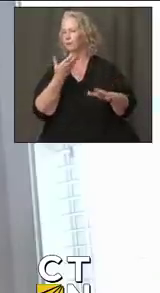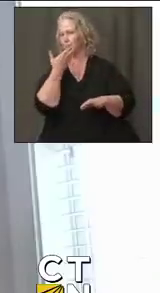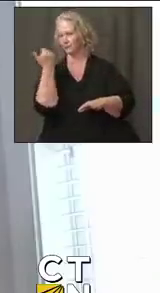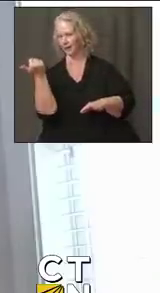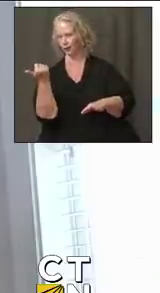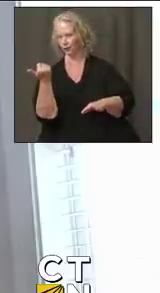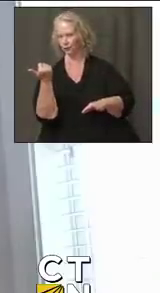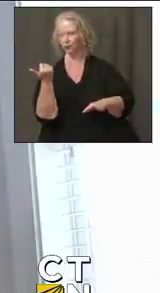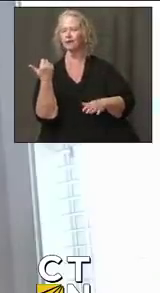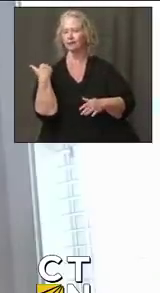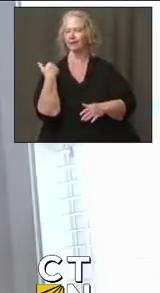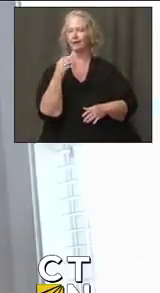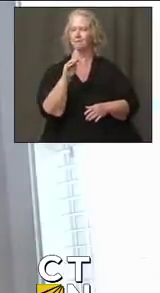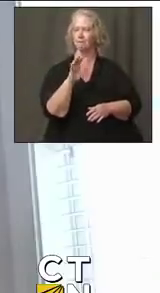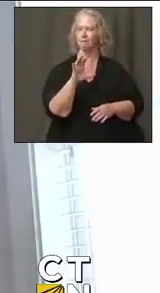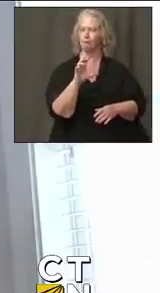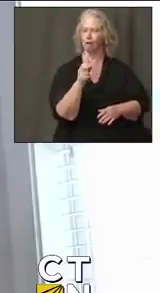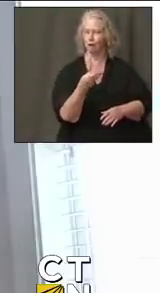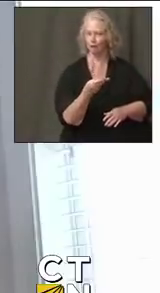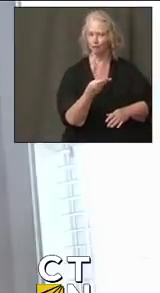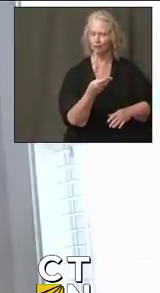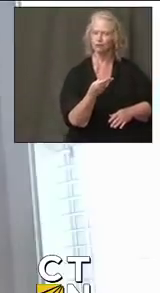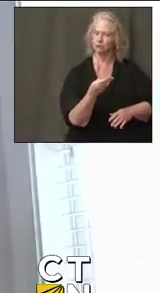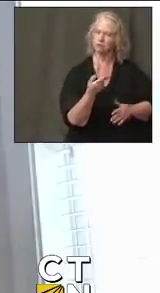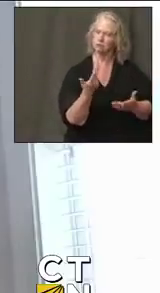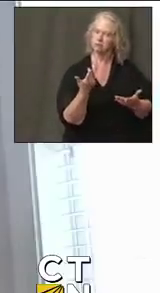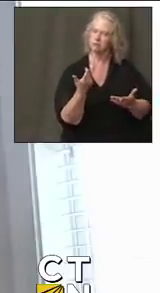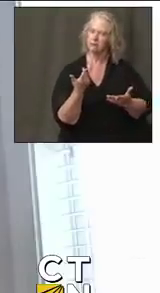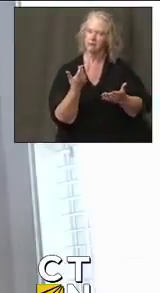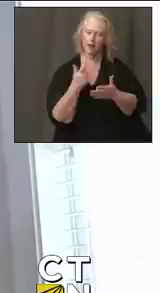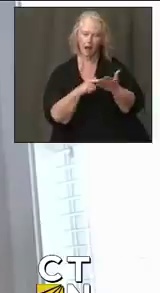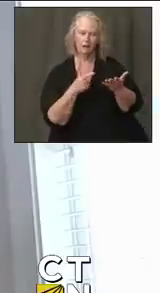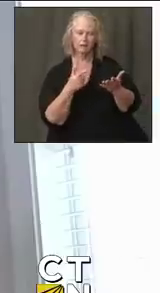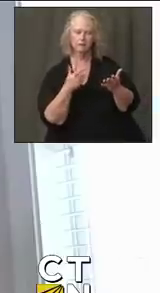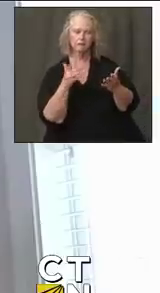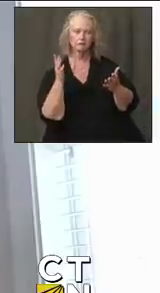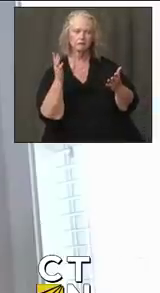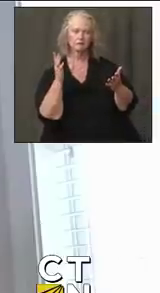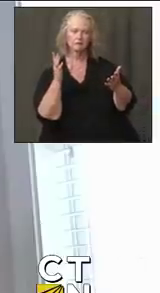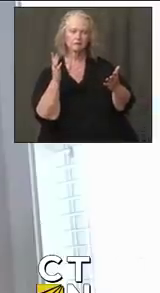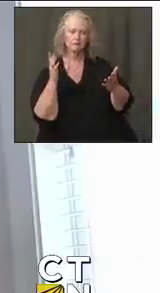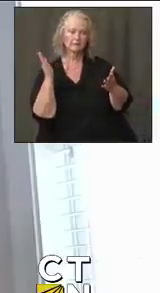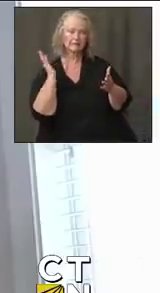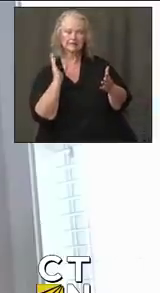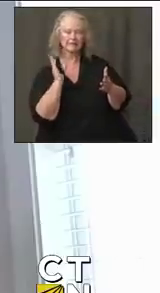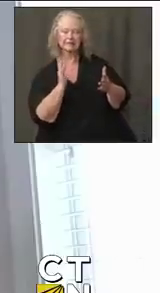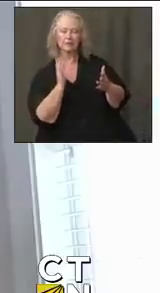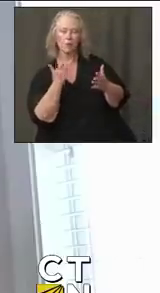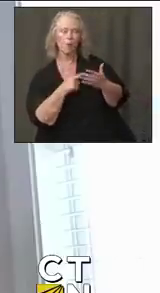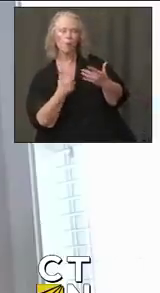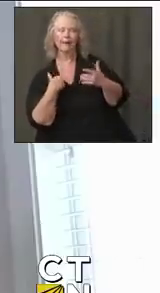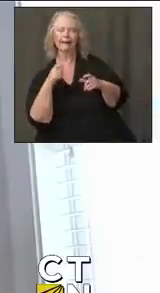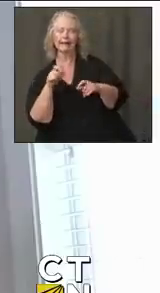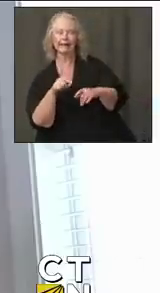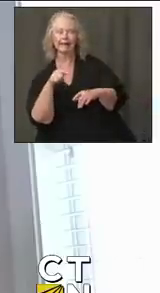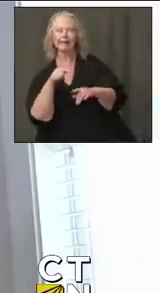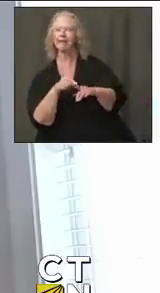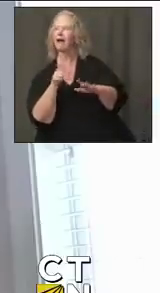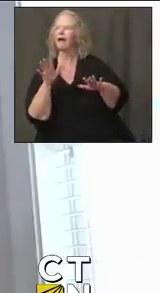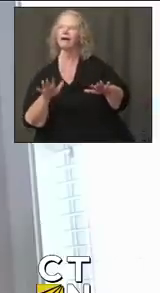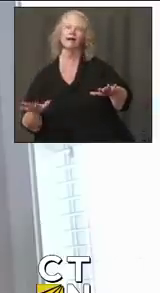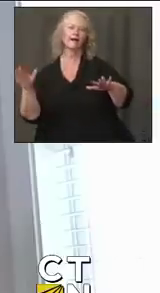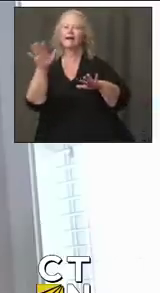because the things that needed to be in place weren't necessarily available across the